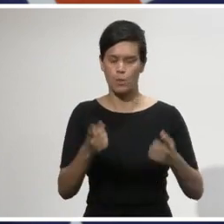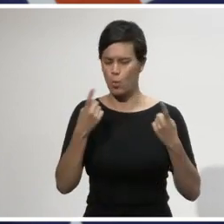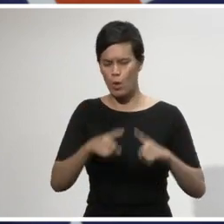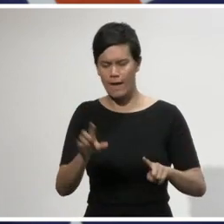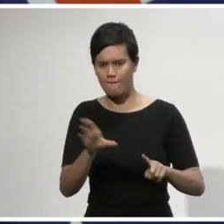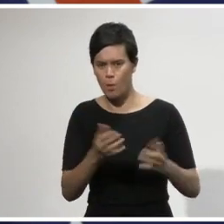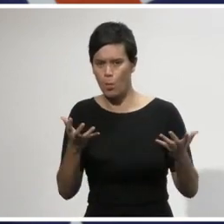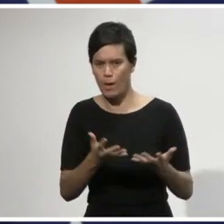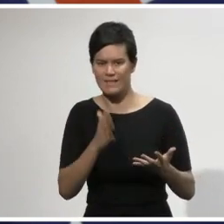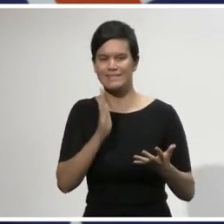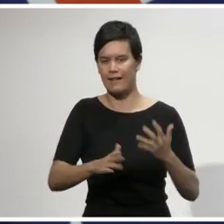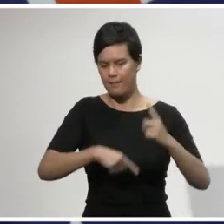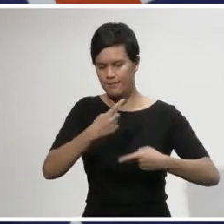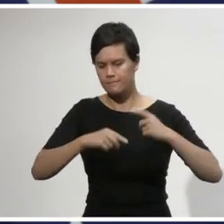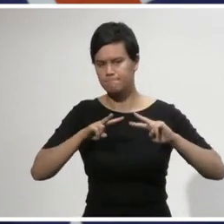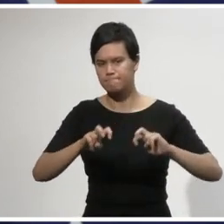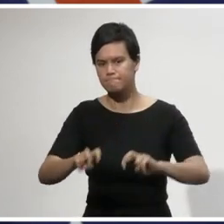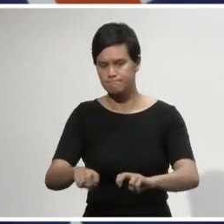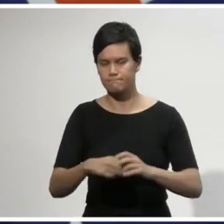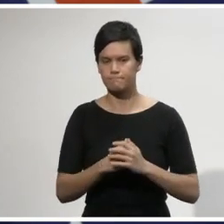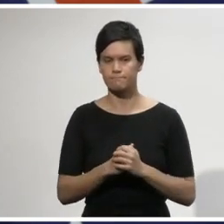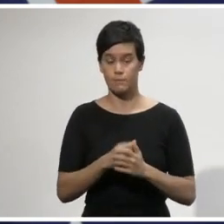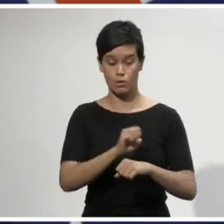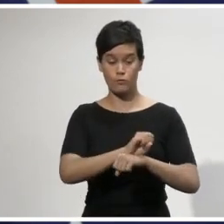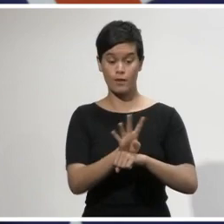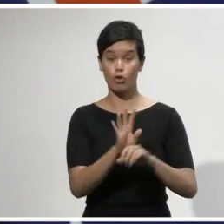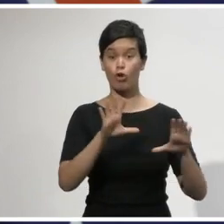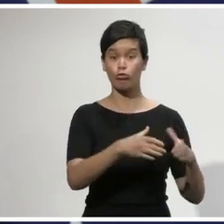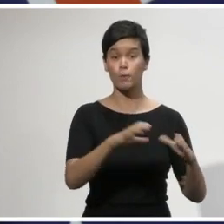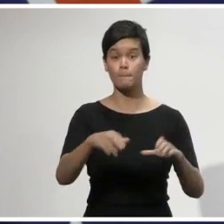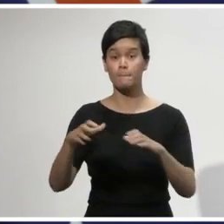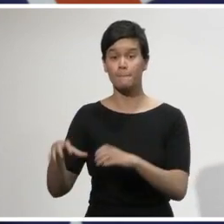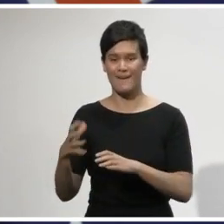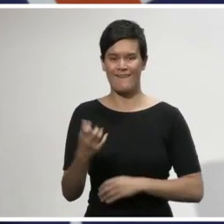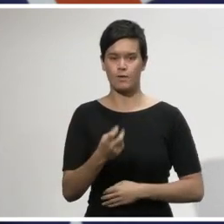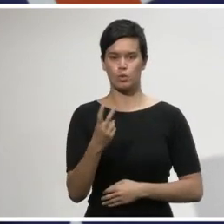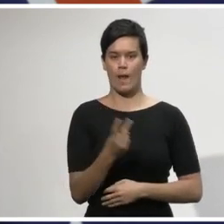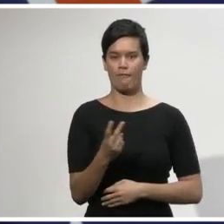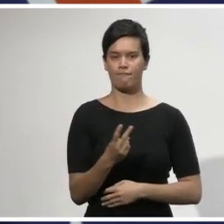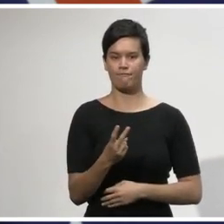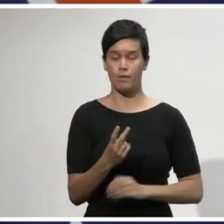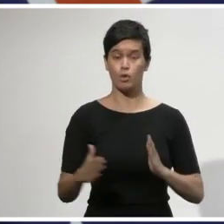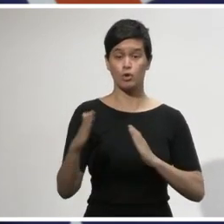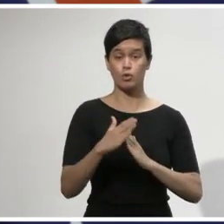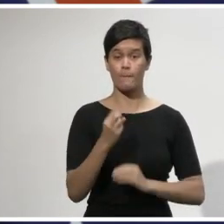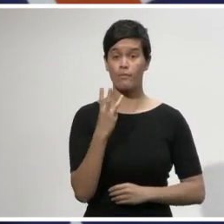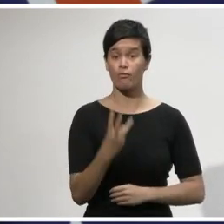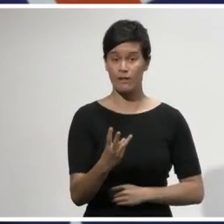still 12 significant clusters. Our 3 largest clusters remain the